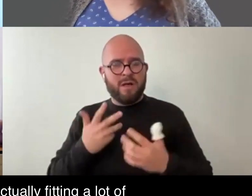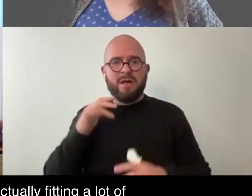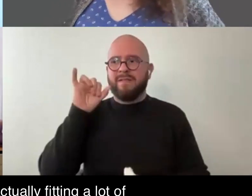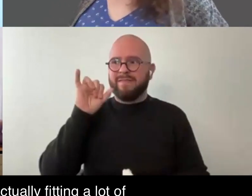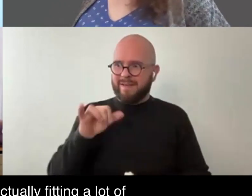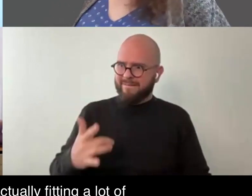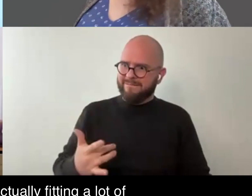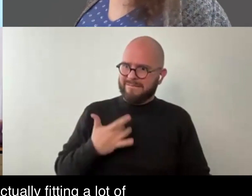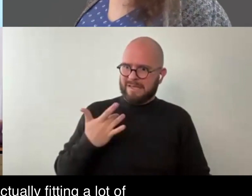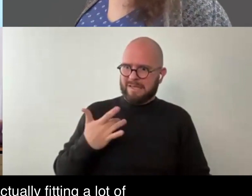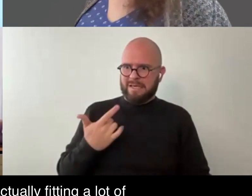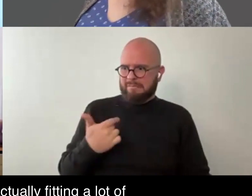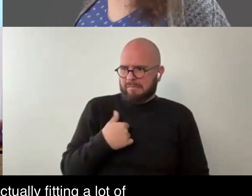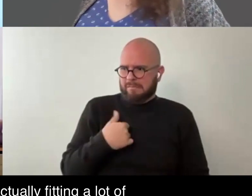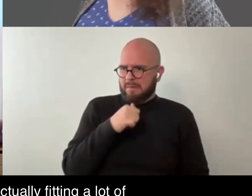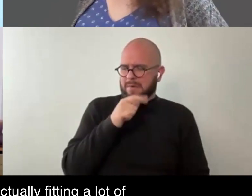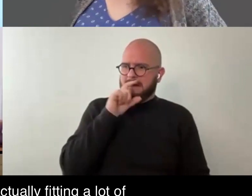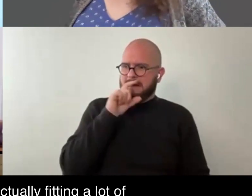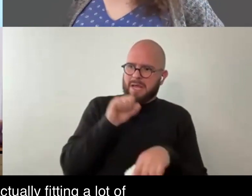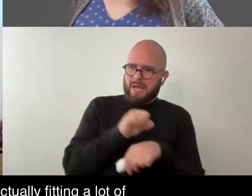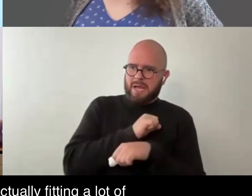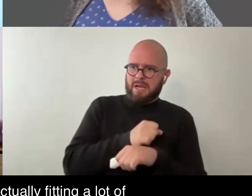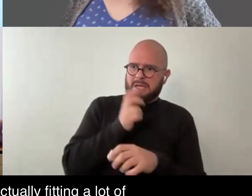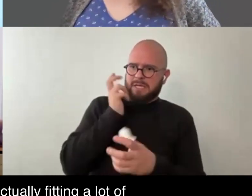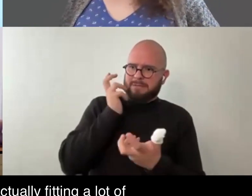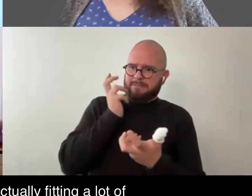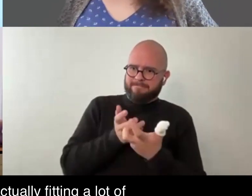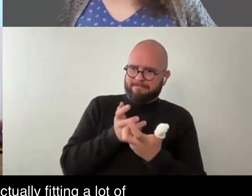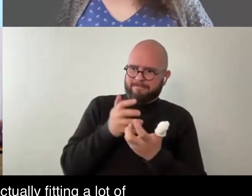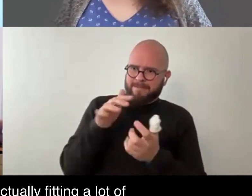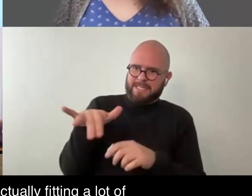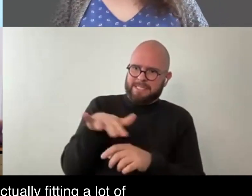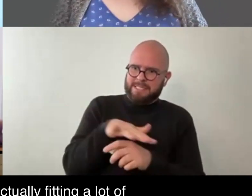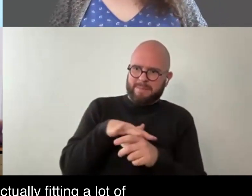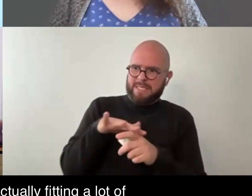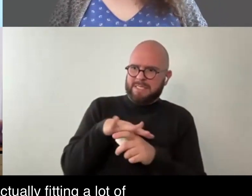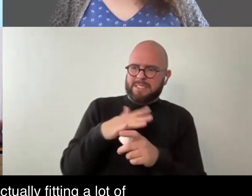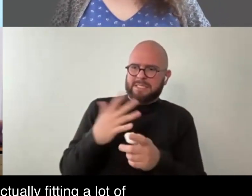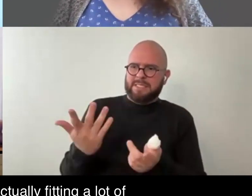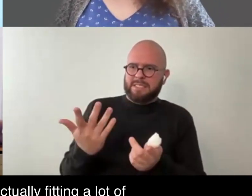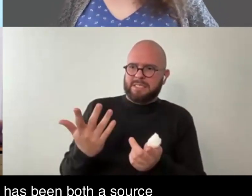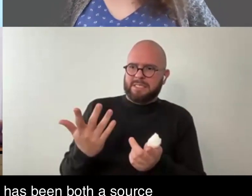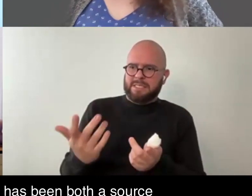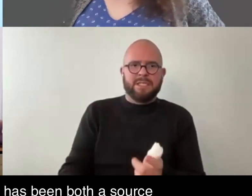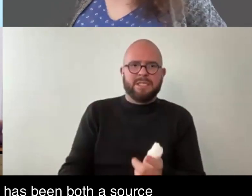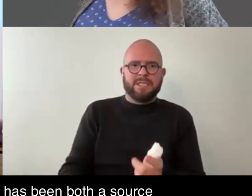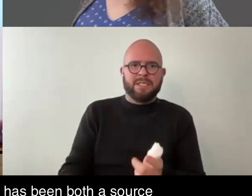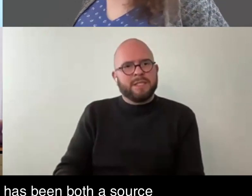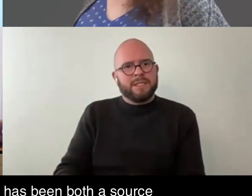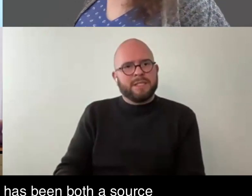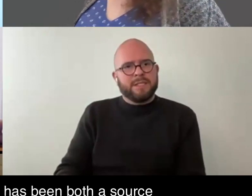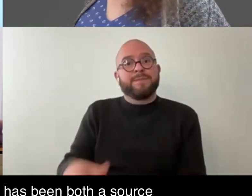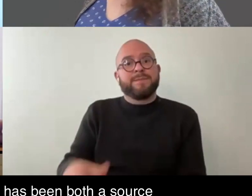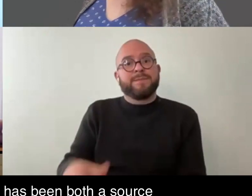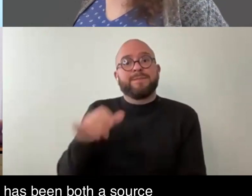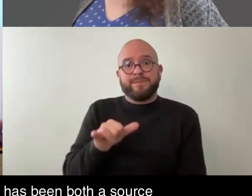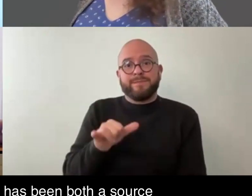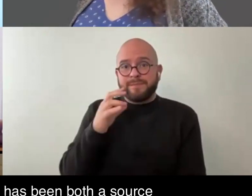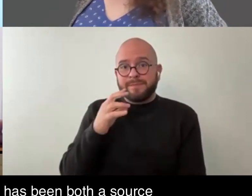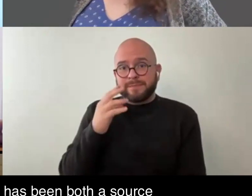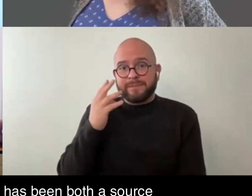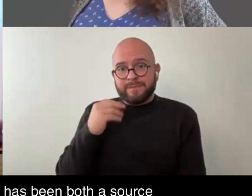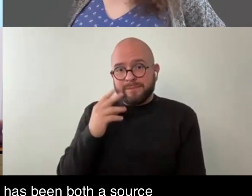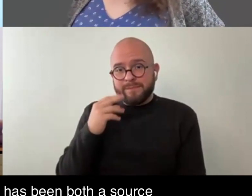actually fitting a lot of spaces in which I move through, right? That experience of not